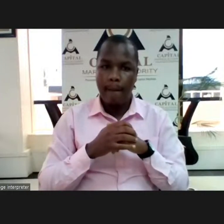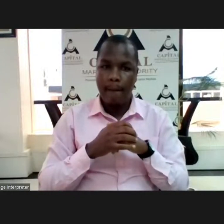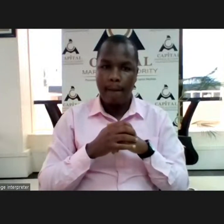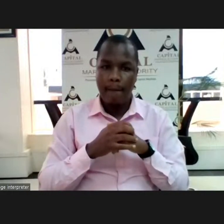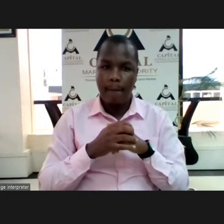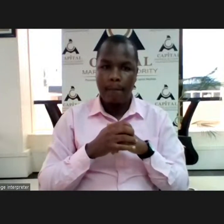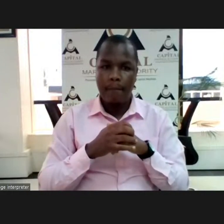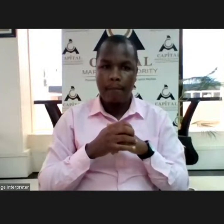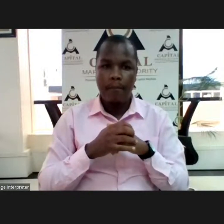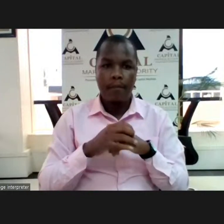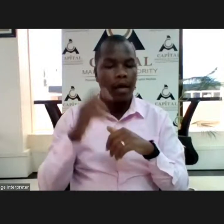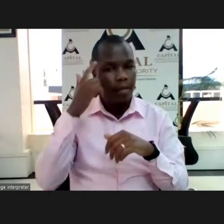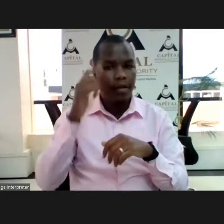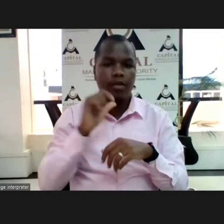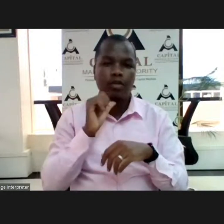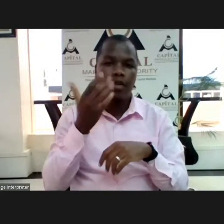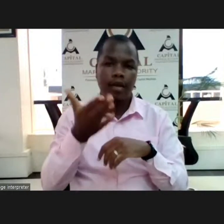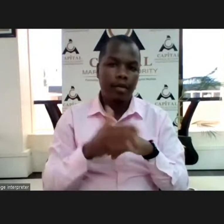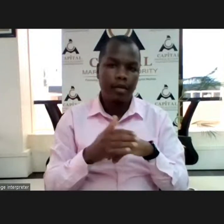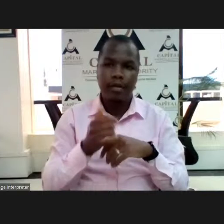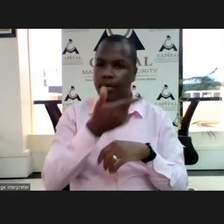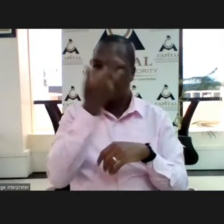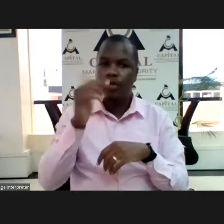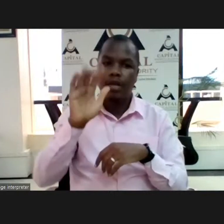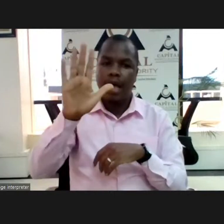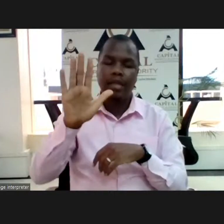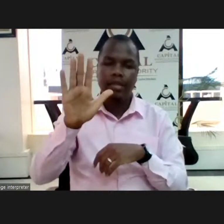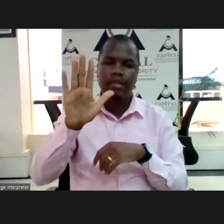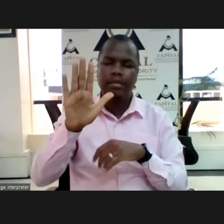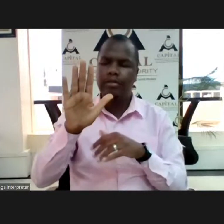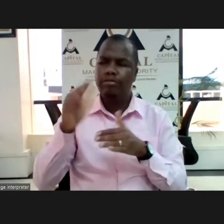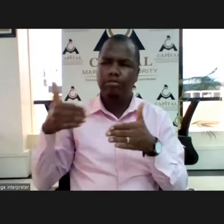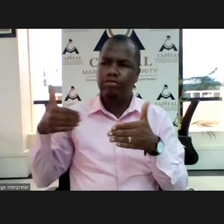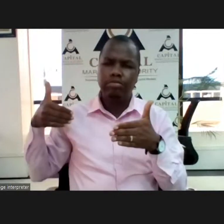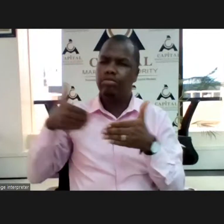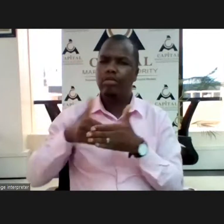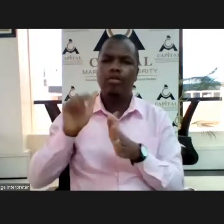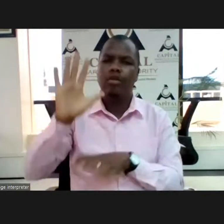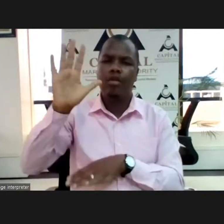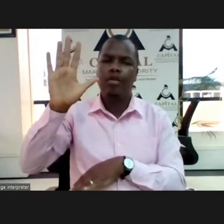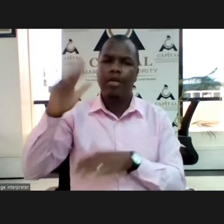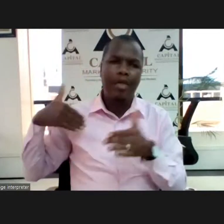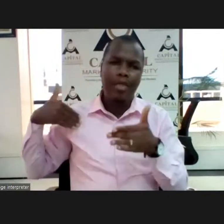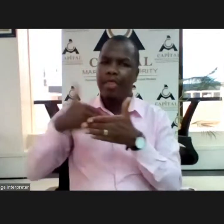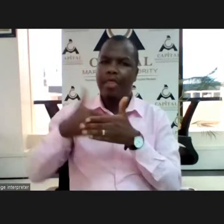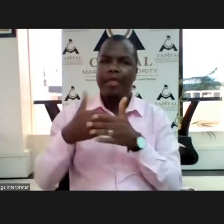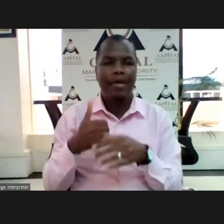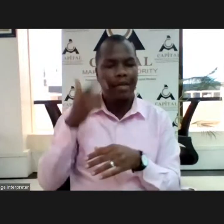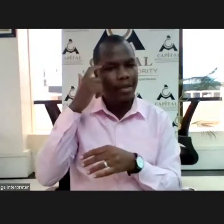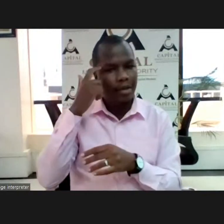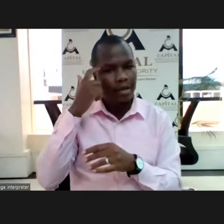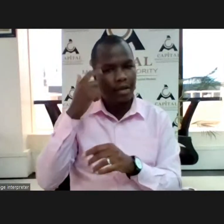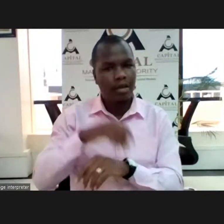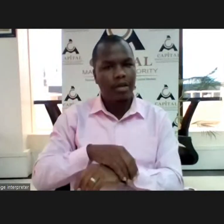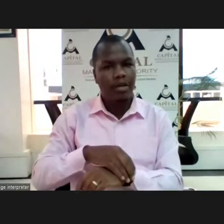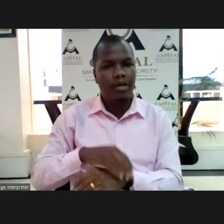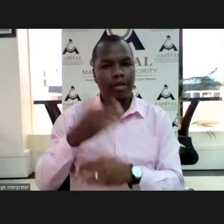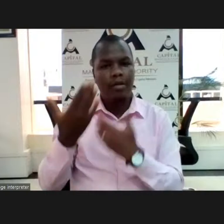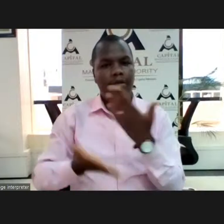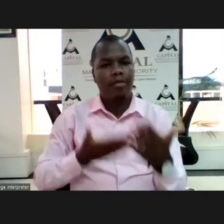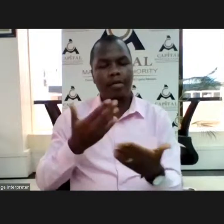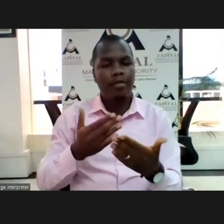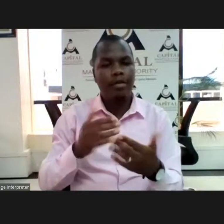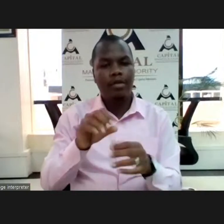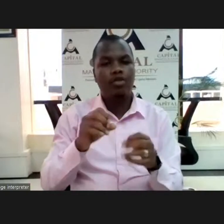I guess possibly he's not there because his hand has been, up, and I think probably maybe he missed up the